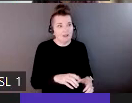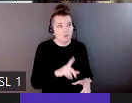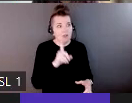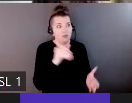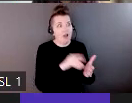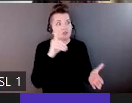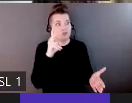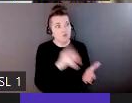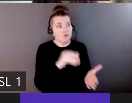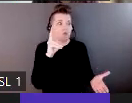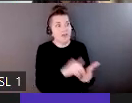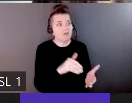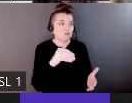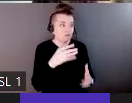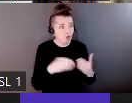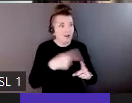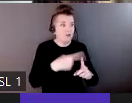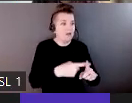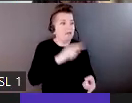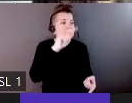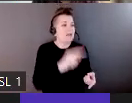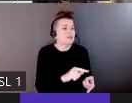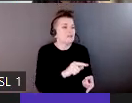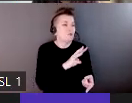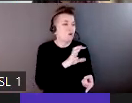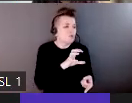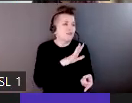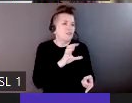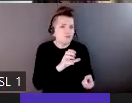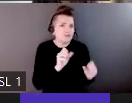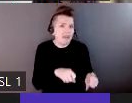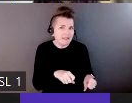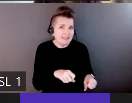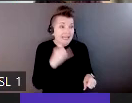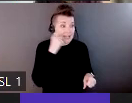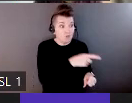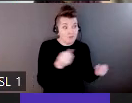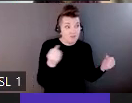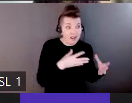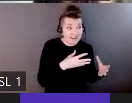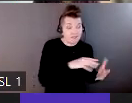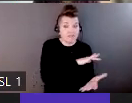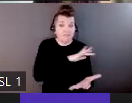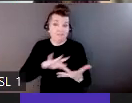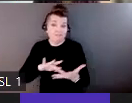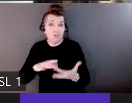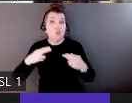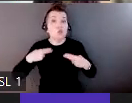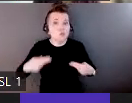something happens physical or something happens where you're afraid, you can contact uniform officers and they will come and support